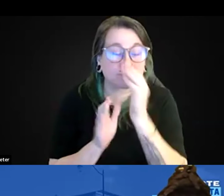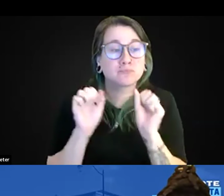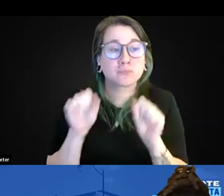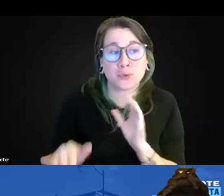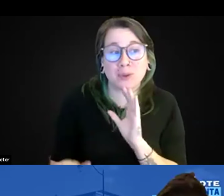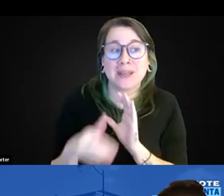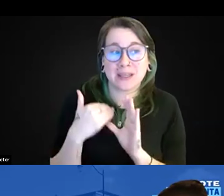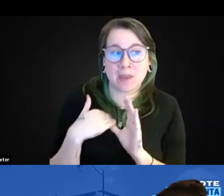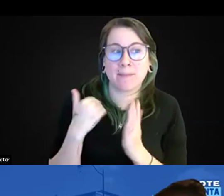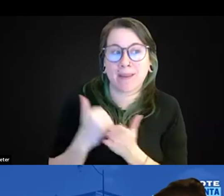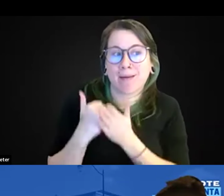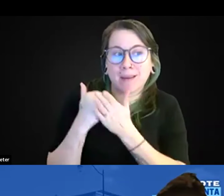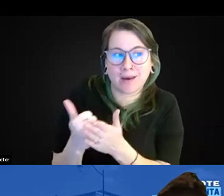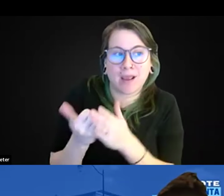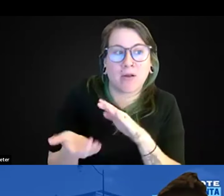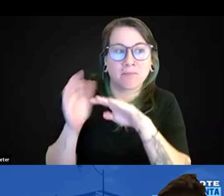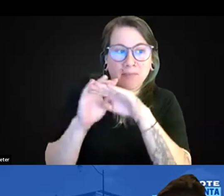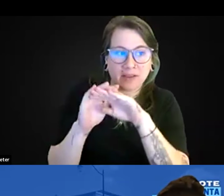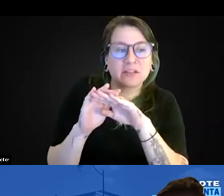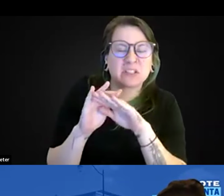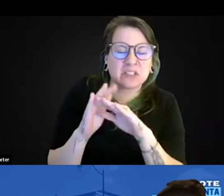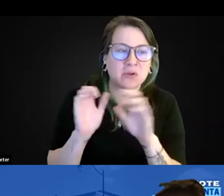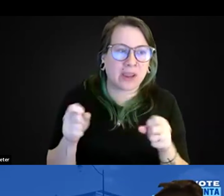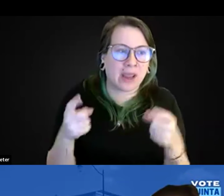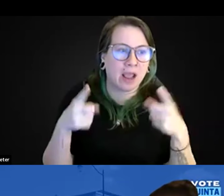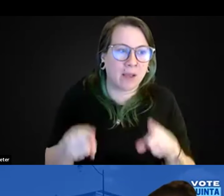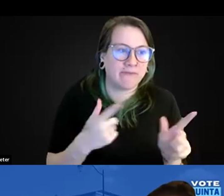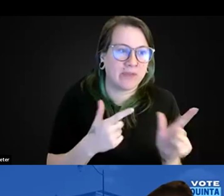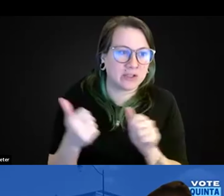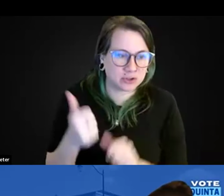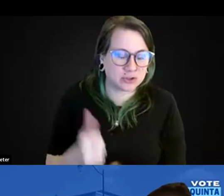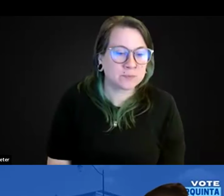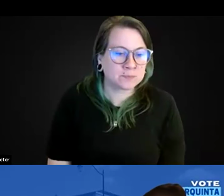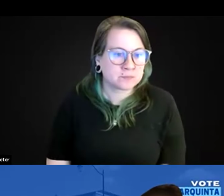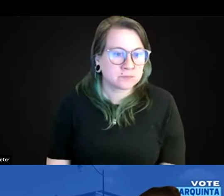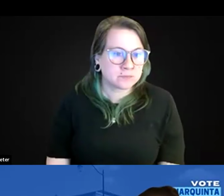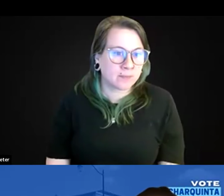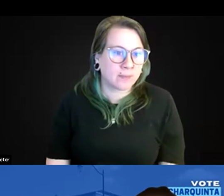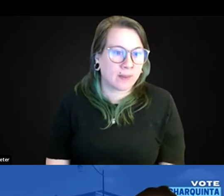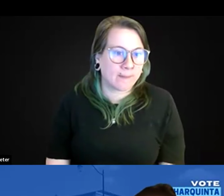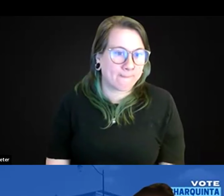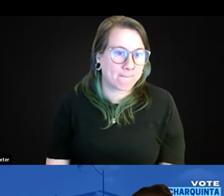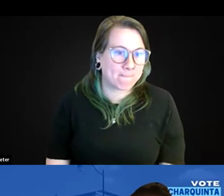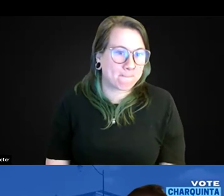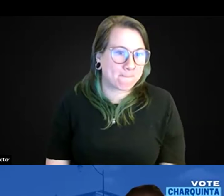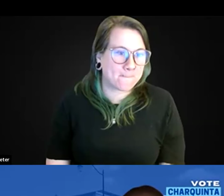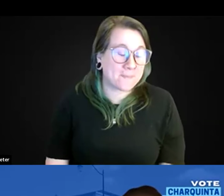help escalate them so you can get them done a little faster. But I hope to see you all tomorrow.